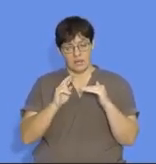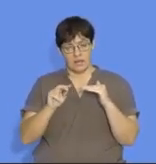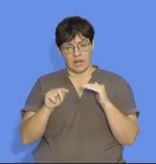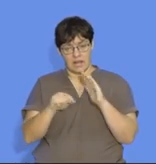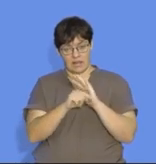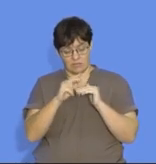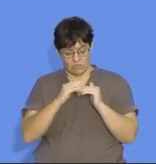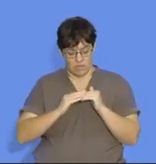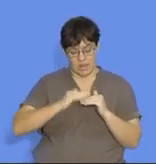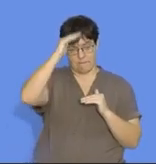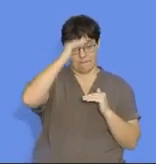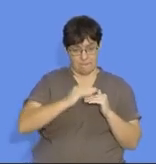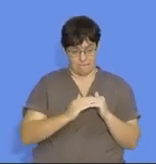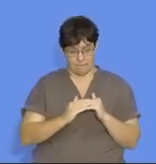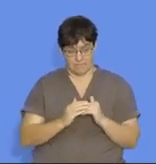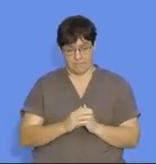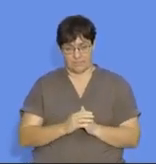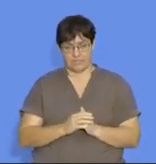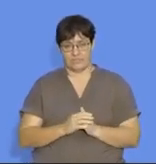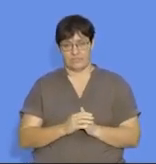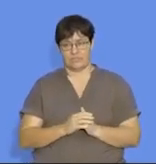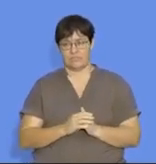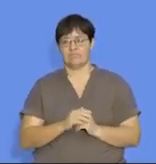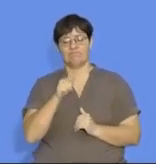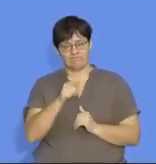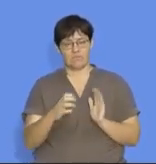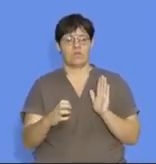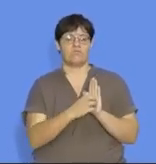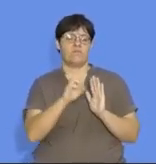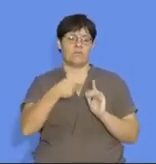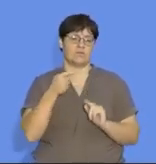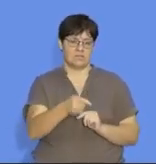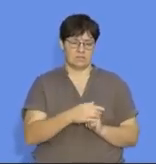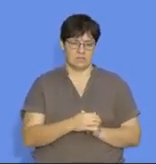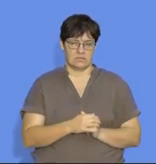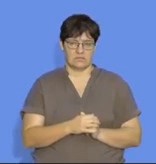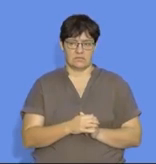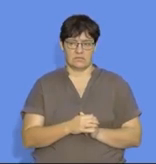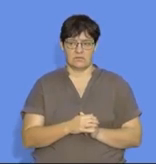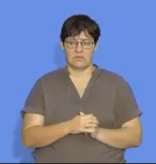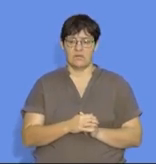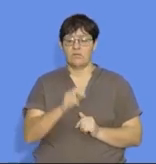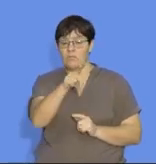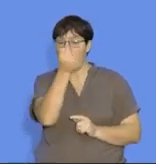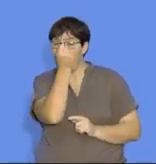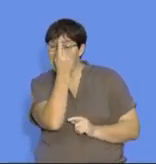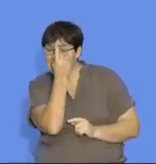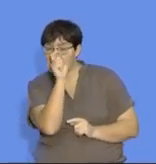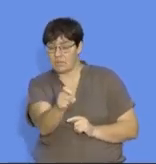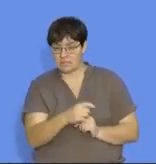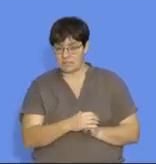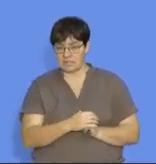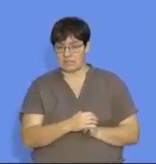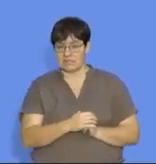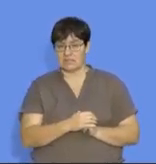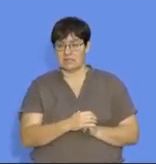greater than negative 2, and that will be what this graph is all about. So we need to understand